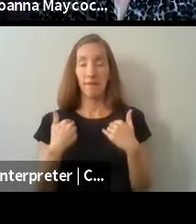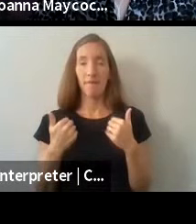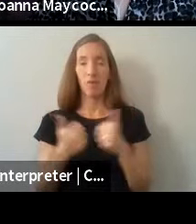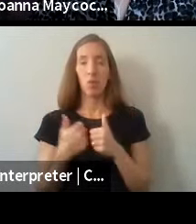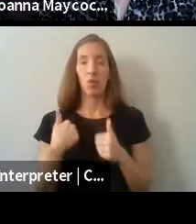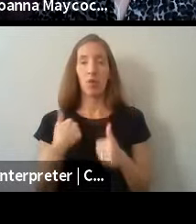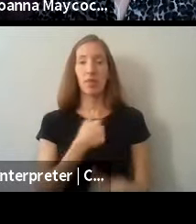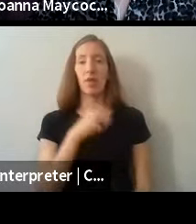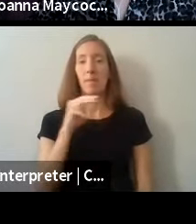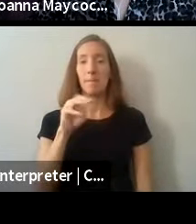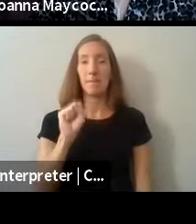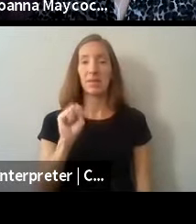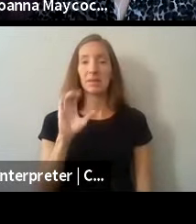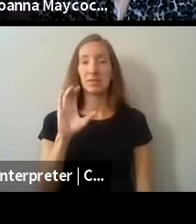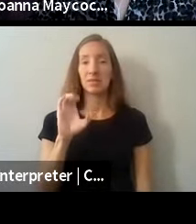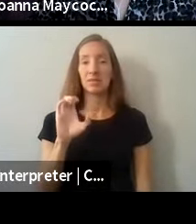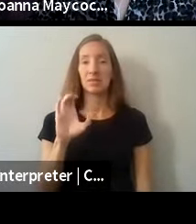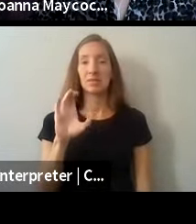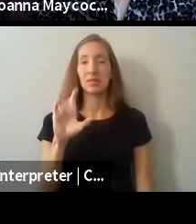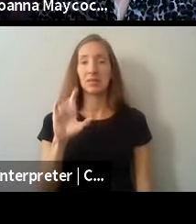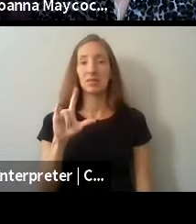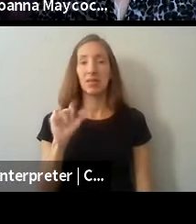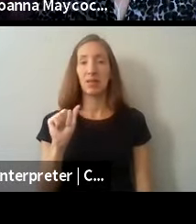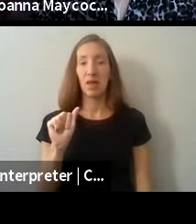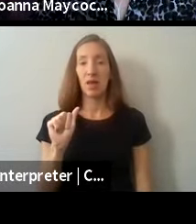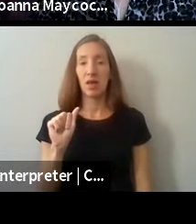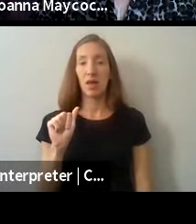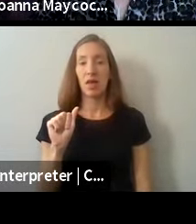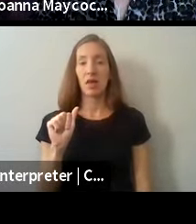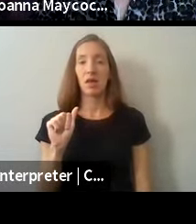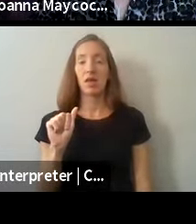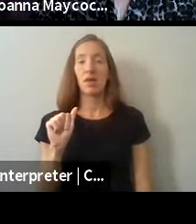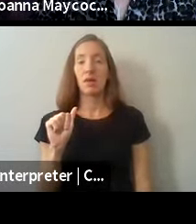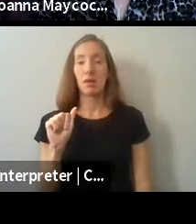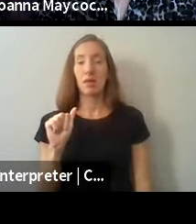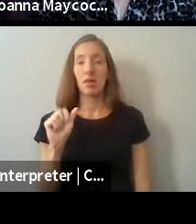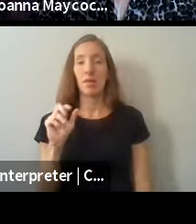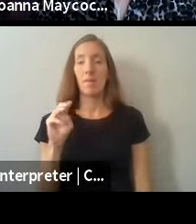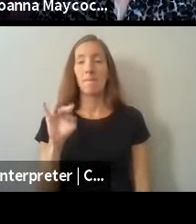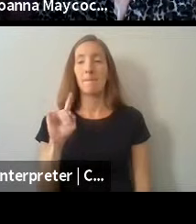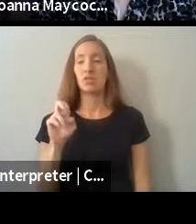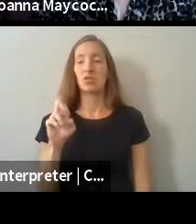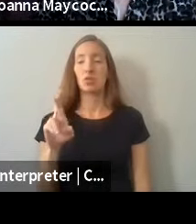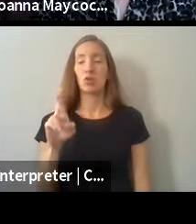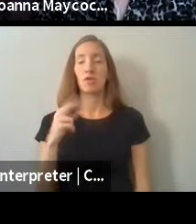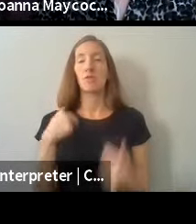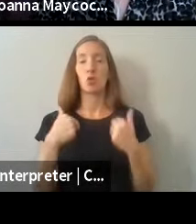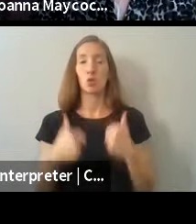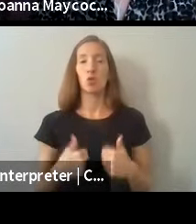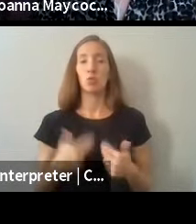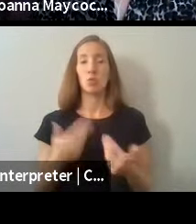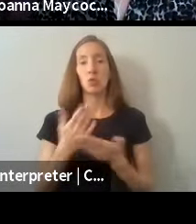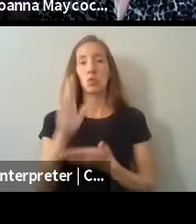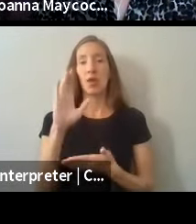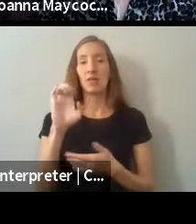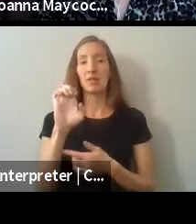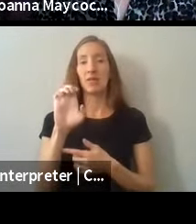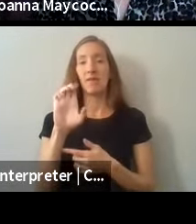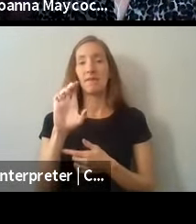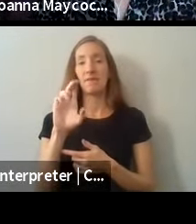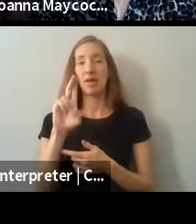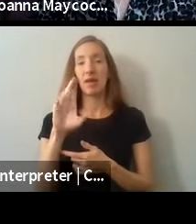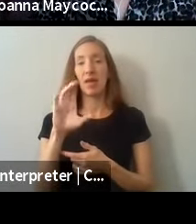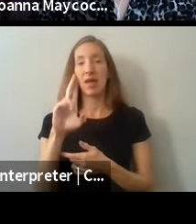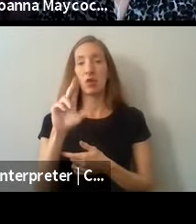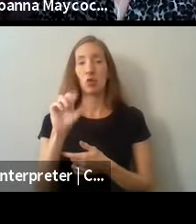Ms. Cecilia Chacon Castillo, the Minister for Human Rights of Ecuador. Minister Chacon, as